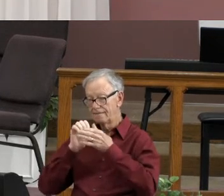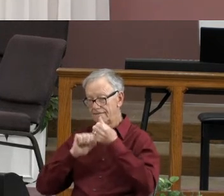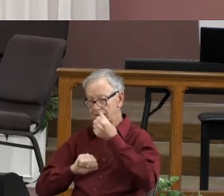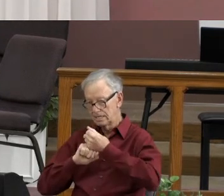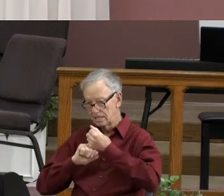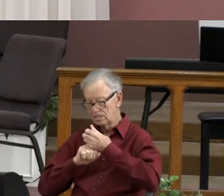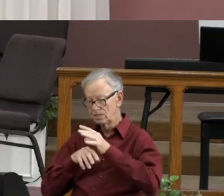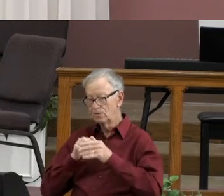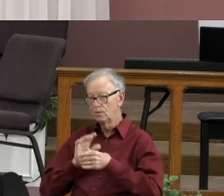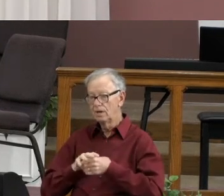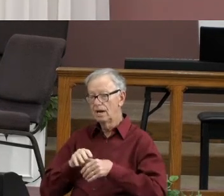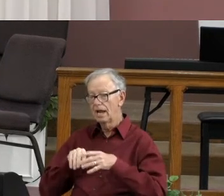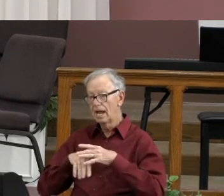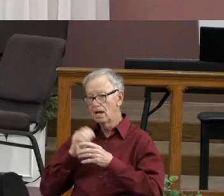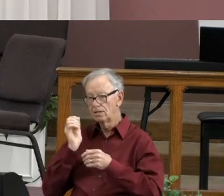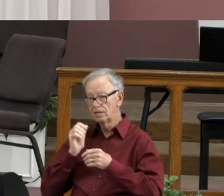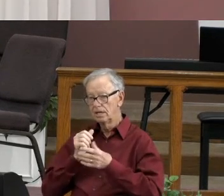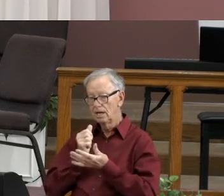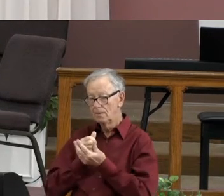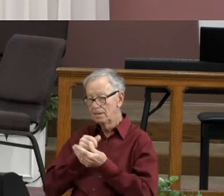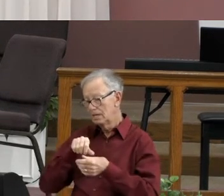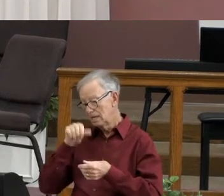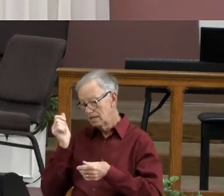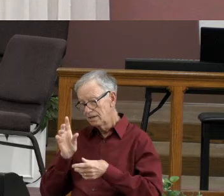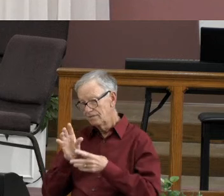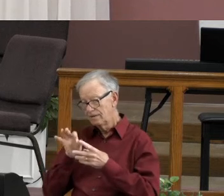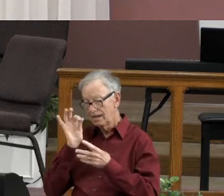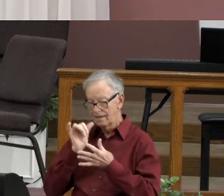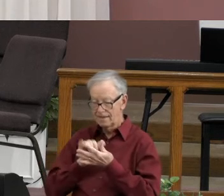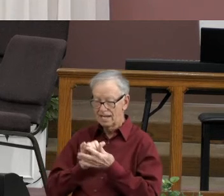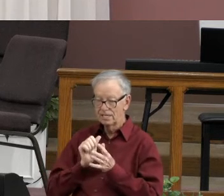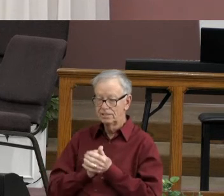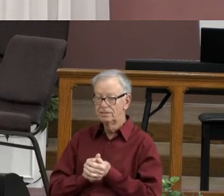foundation. We're to be out helping others find that.